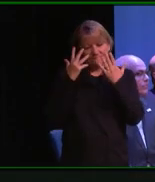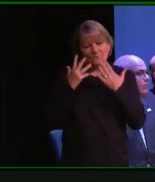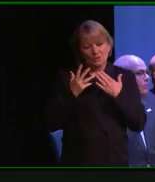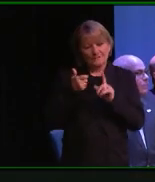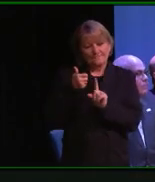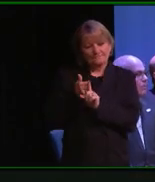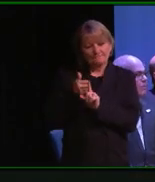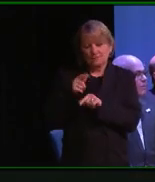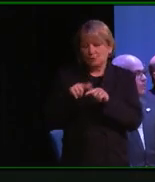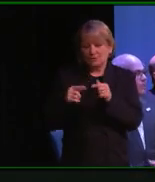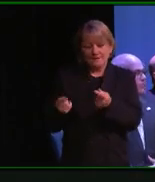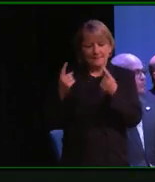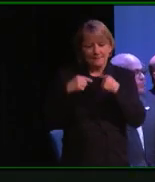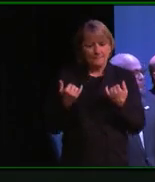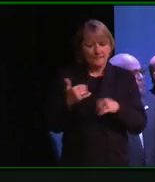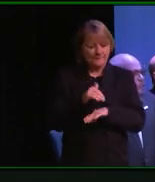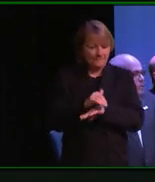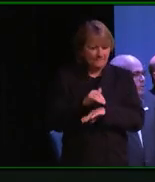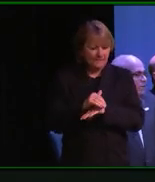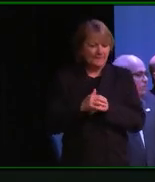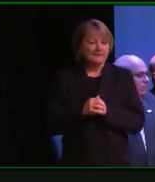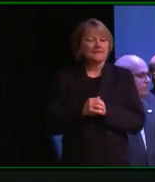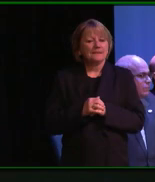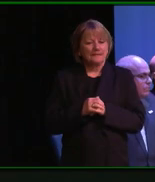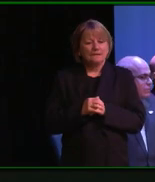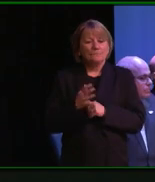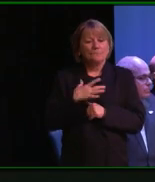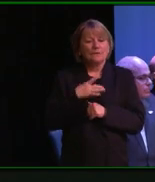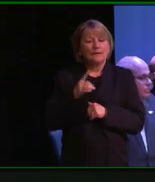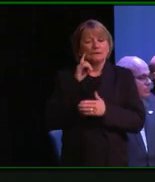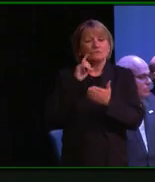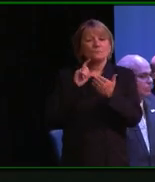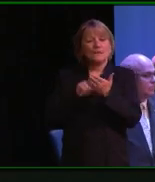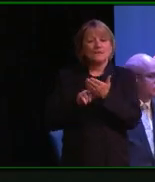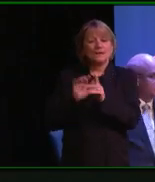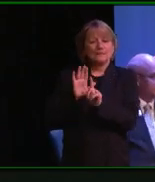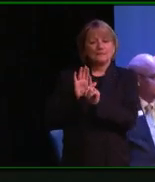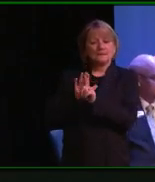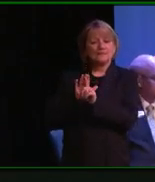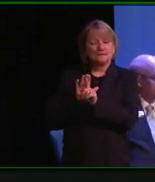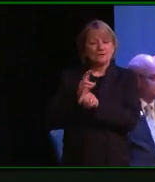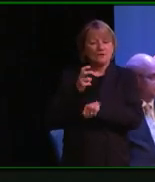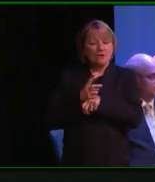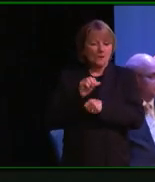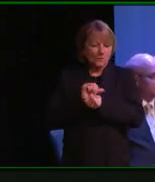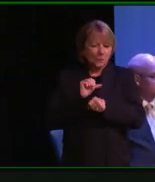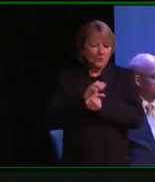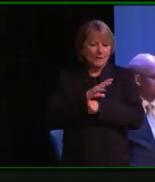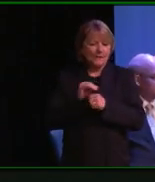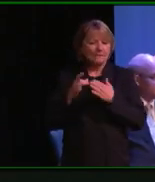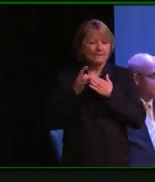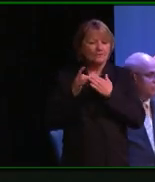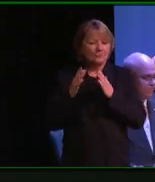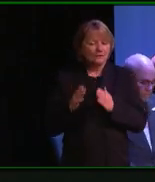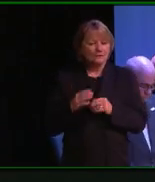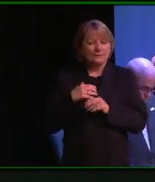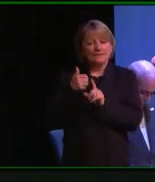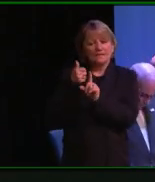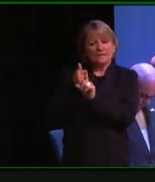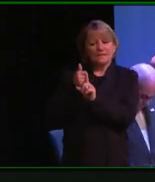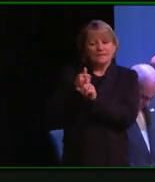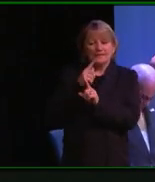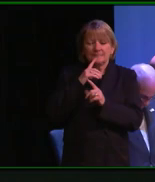Unfortunately, Devin could not be with us this evening, but we would like to recognize his hard work and leadership. Devin is